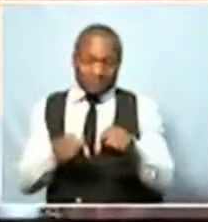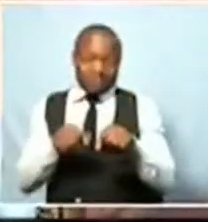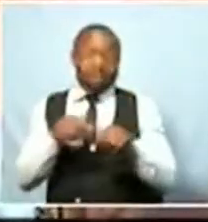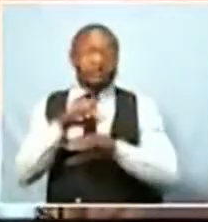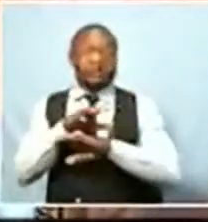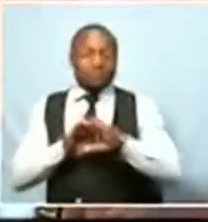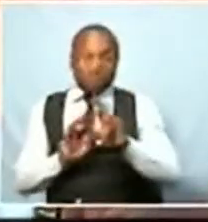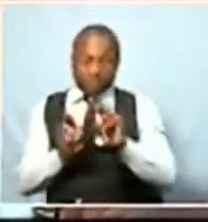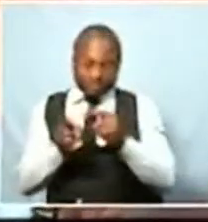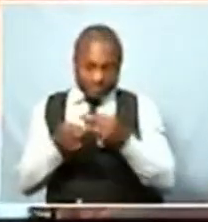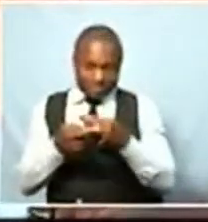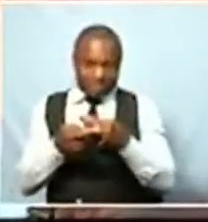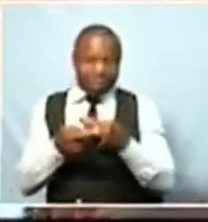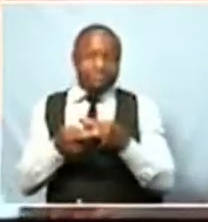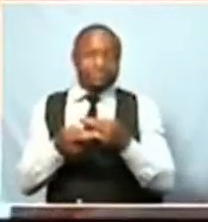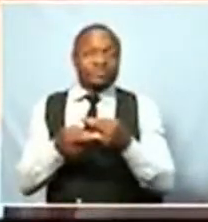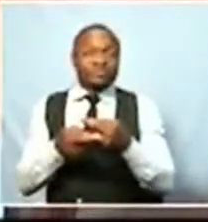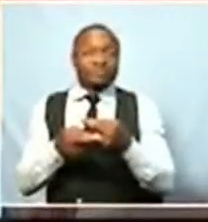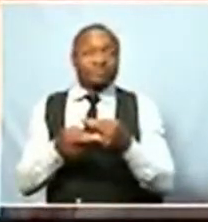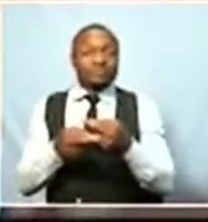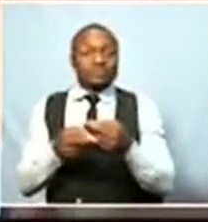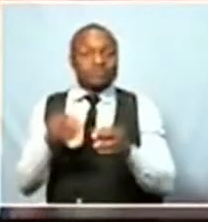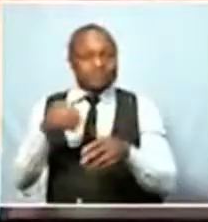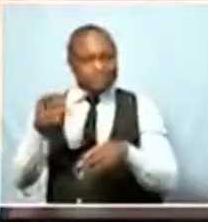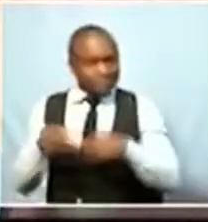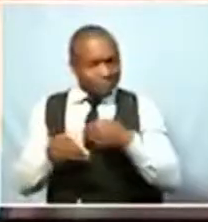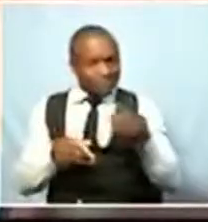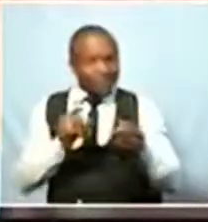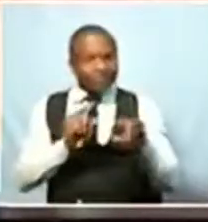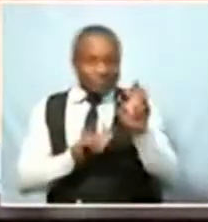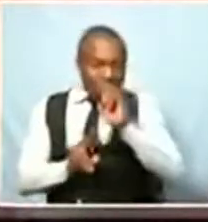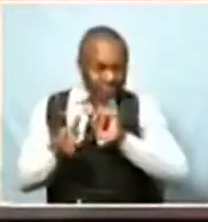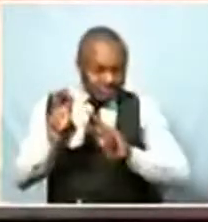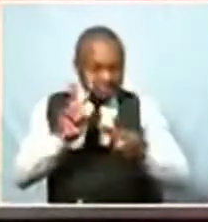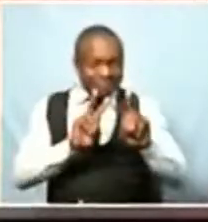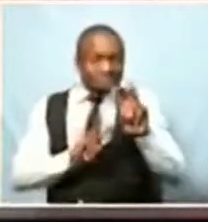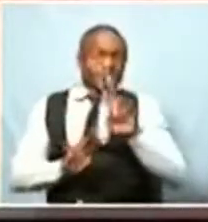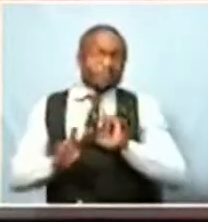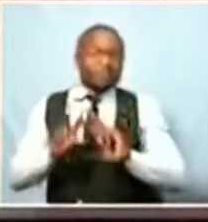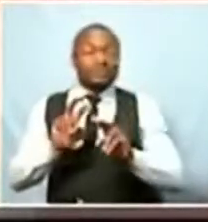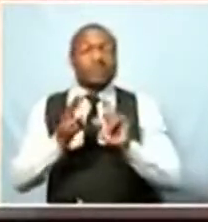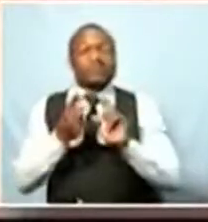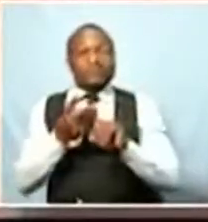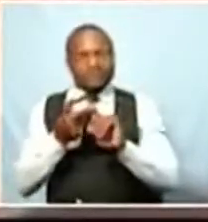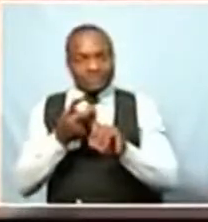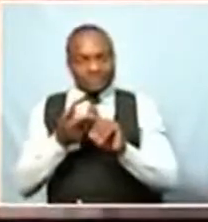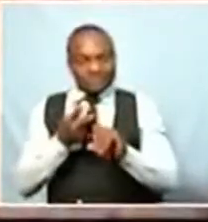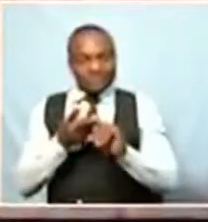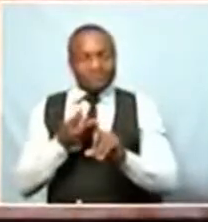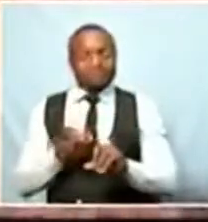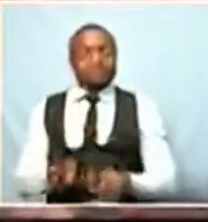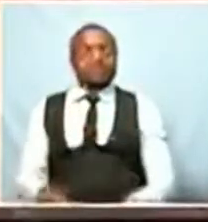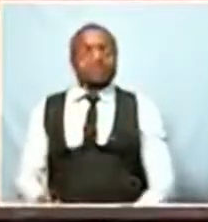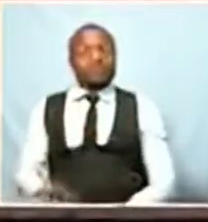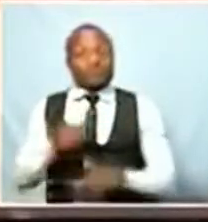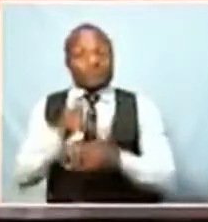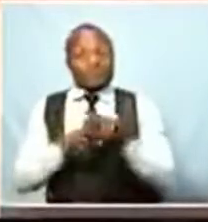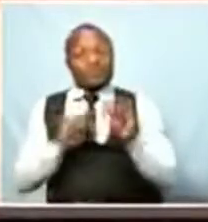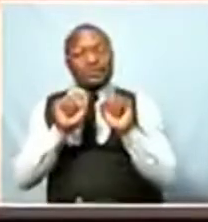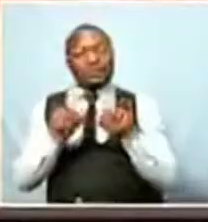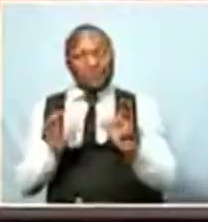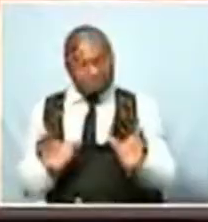variation. They do spend when you visit them, and then secondly, that's what we may